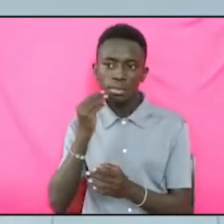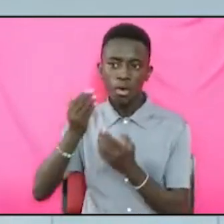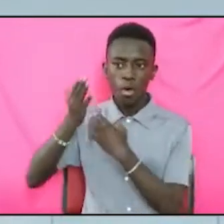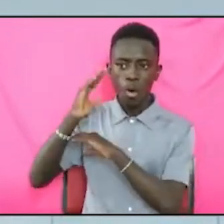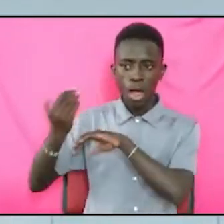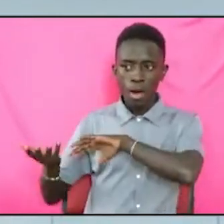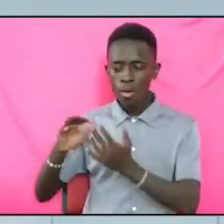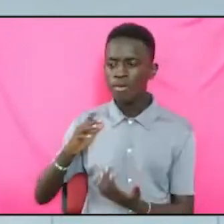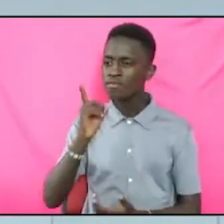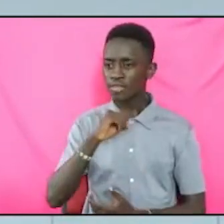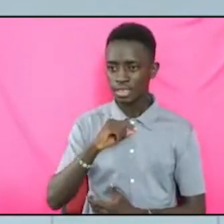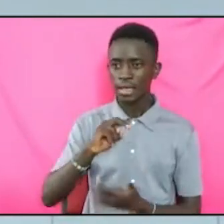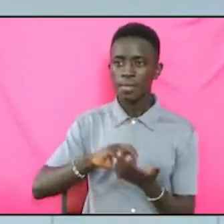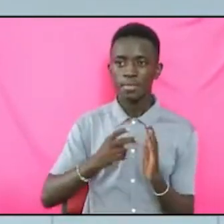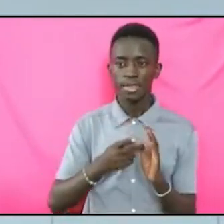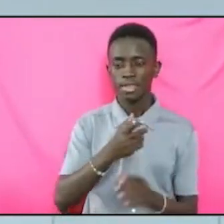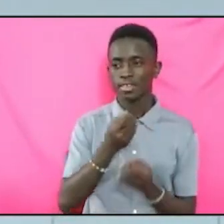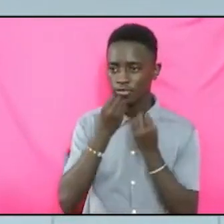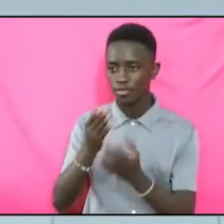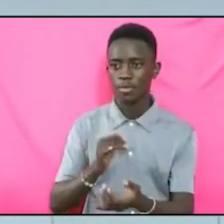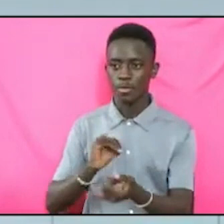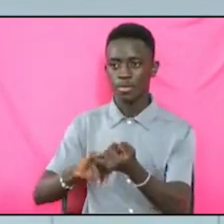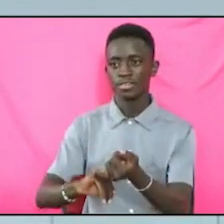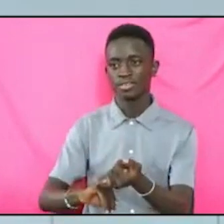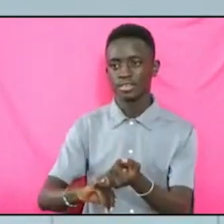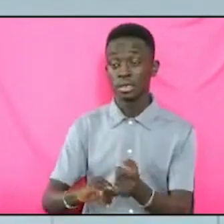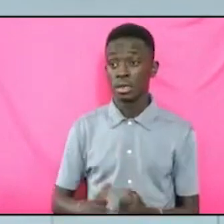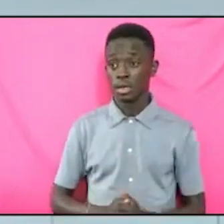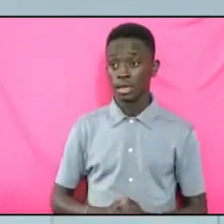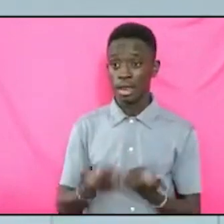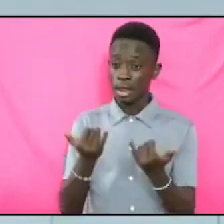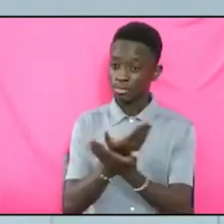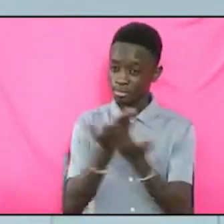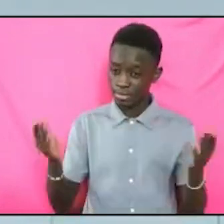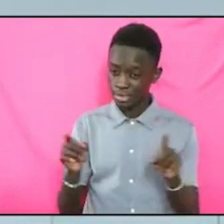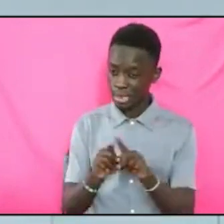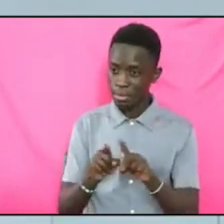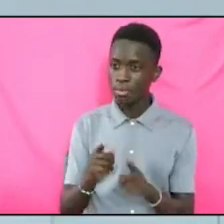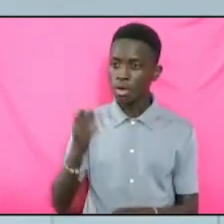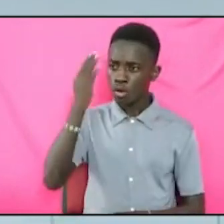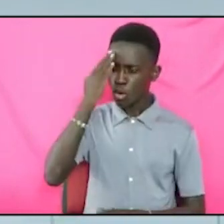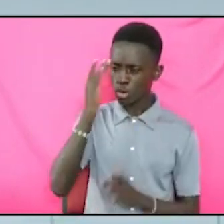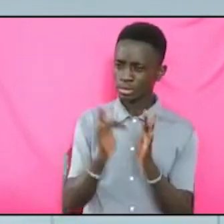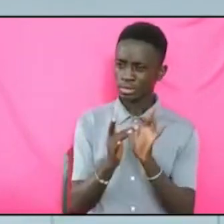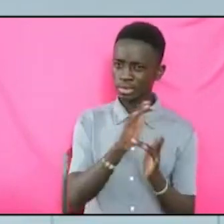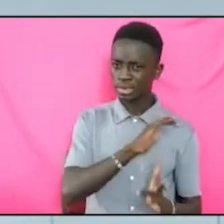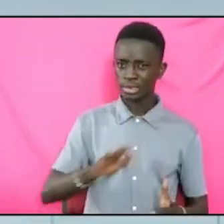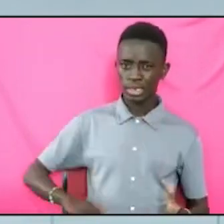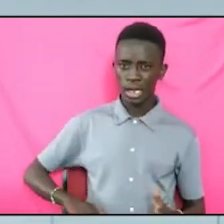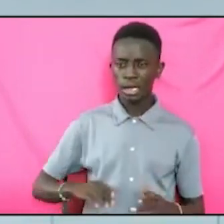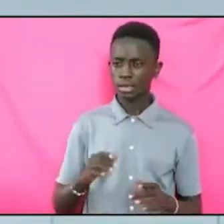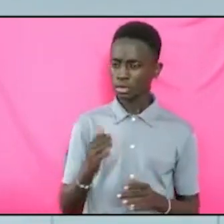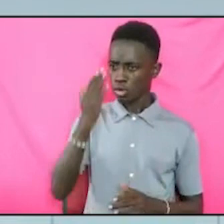Church, my friends, brothers, and sisters, knowing the Lord Jesus Christ as our personal Savior changes everything about